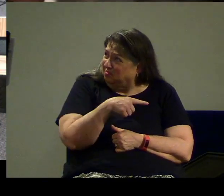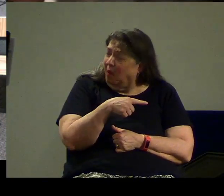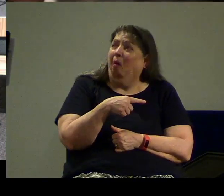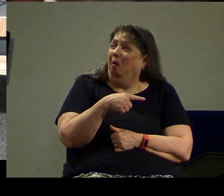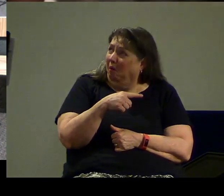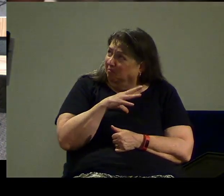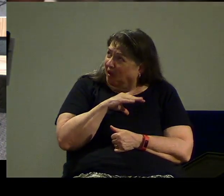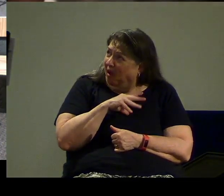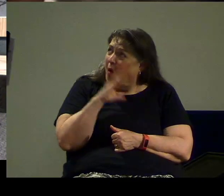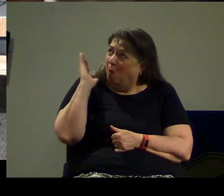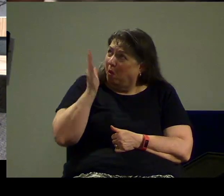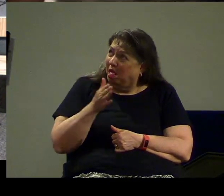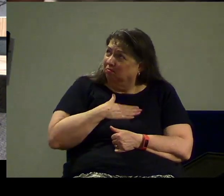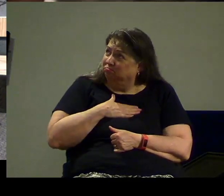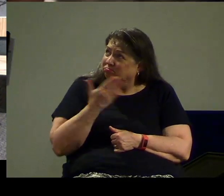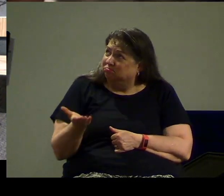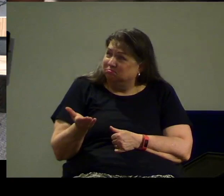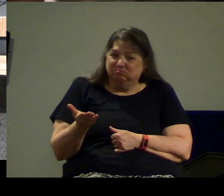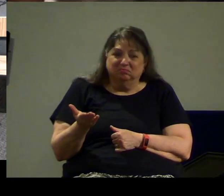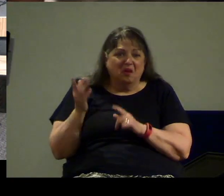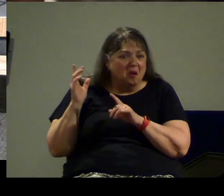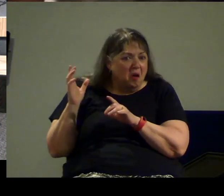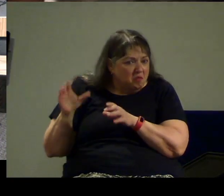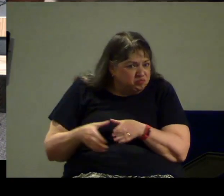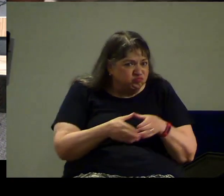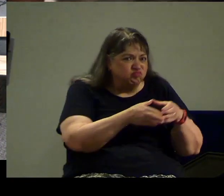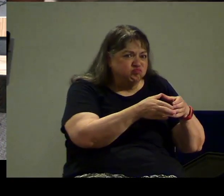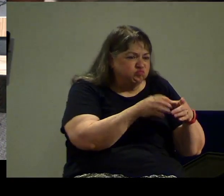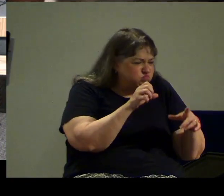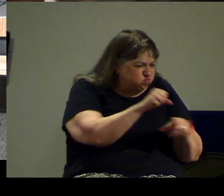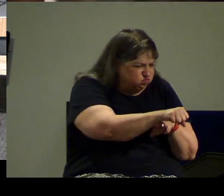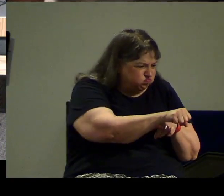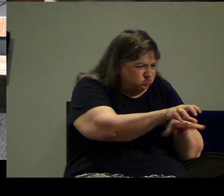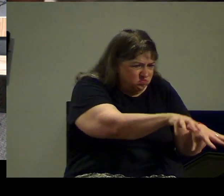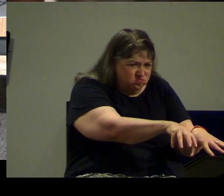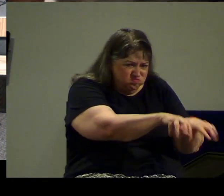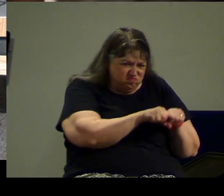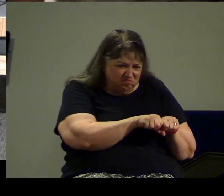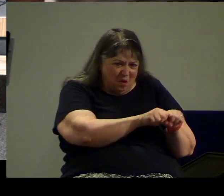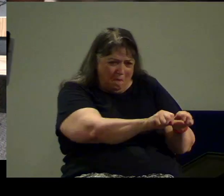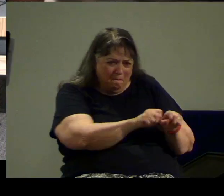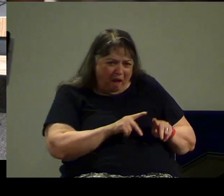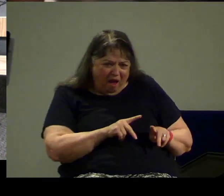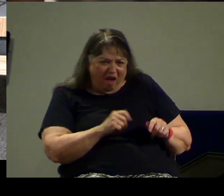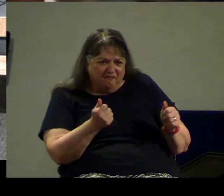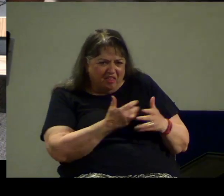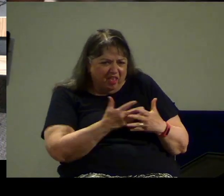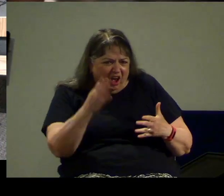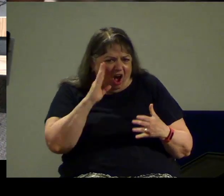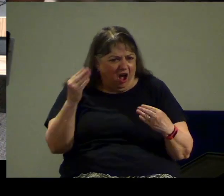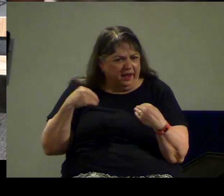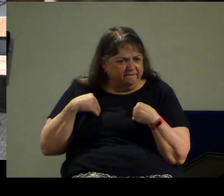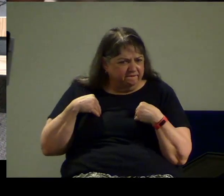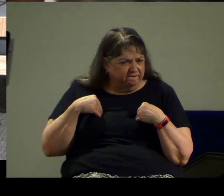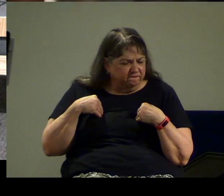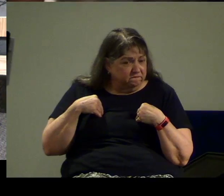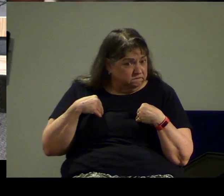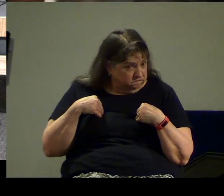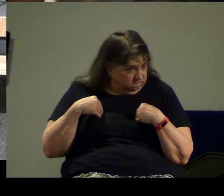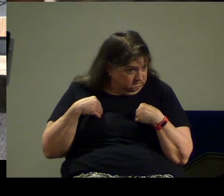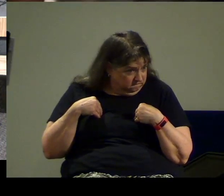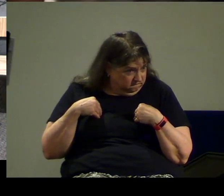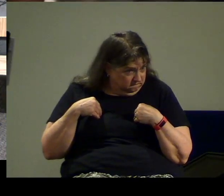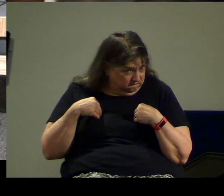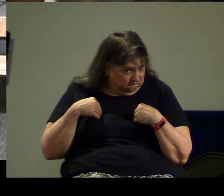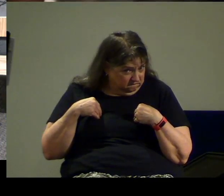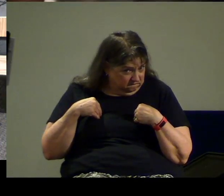God has given us. And David went after them, and he took back what God had given him. Because David